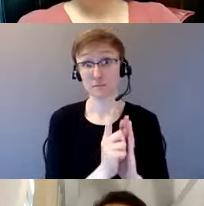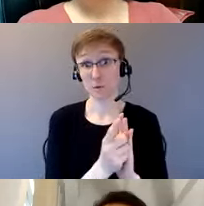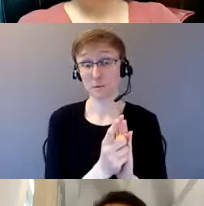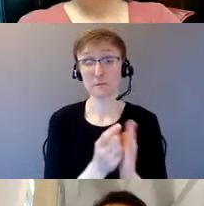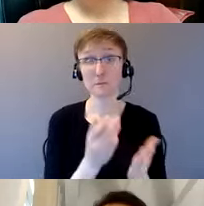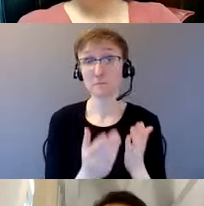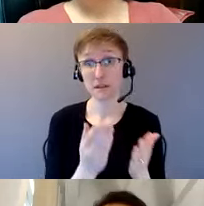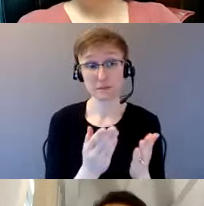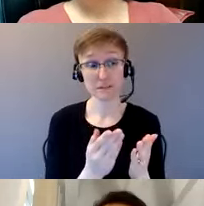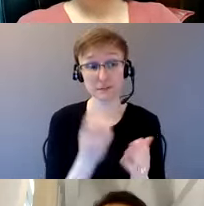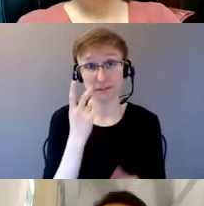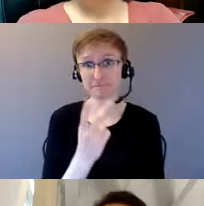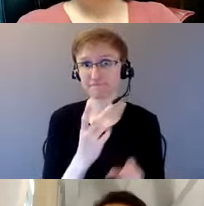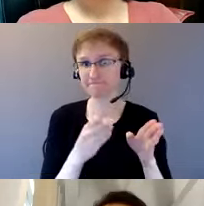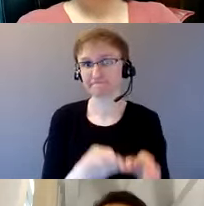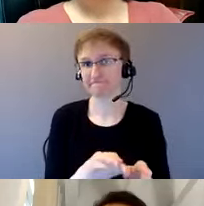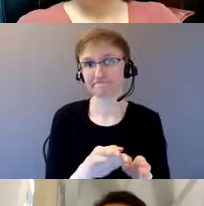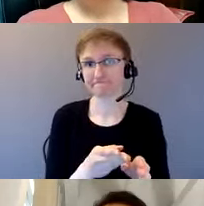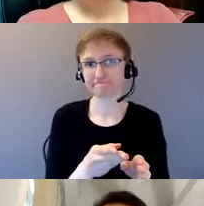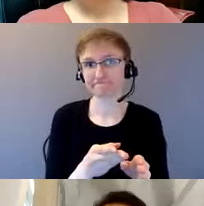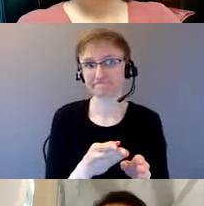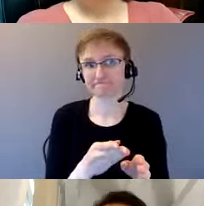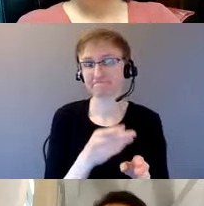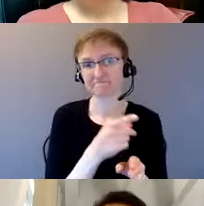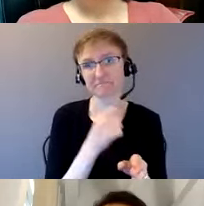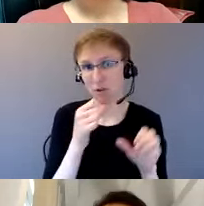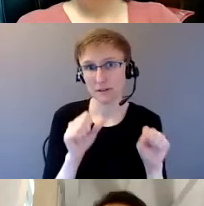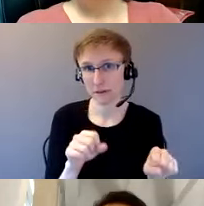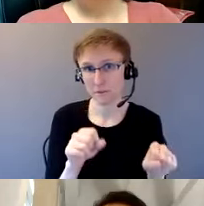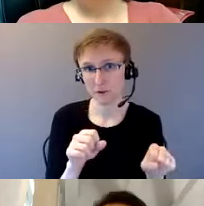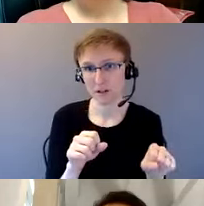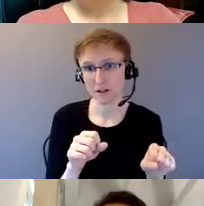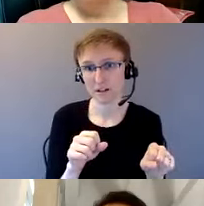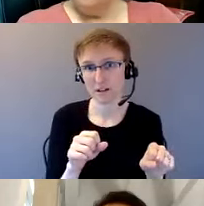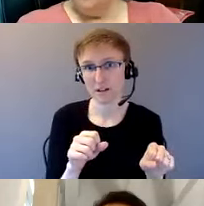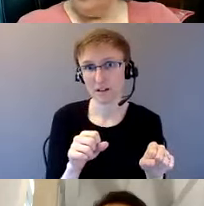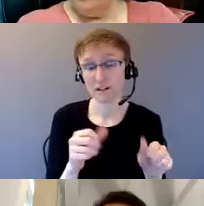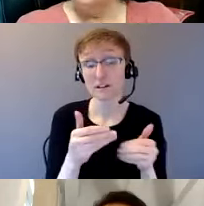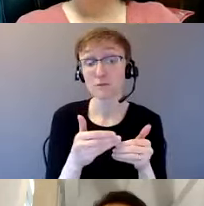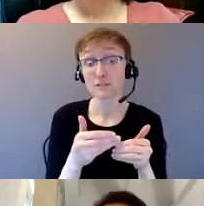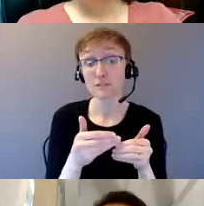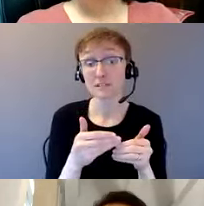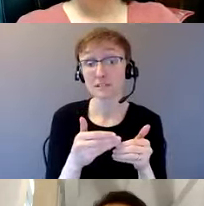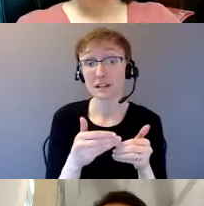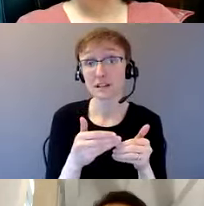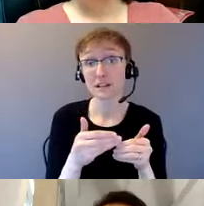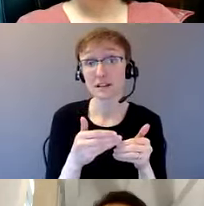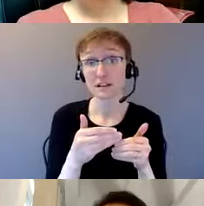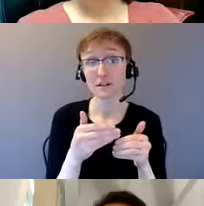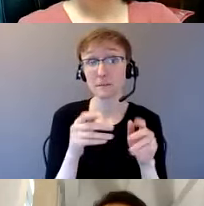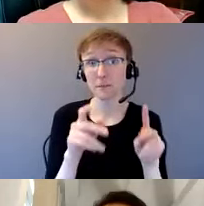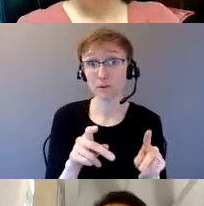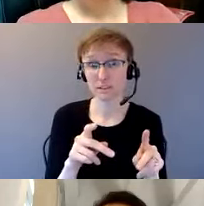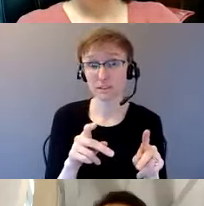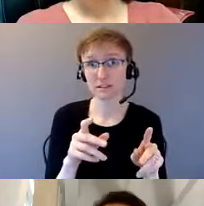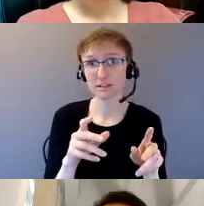find a person incapable, that next step of admission, that takes time. So you still got to